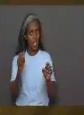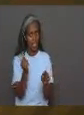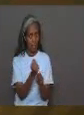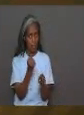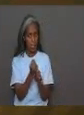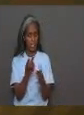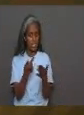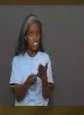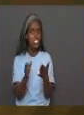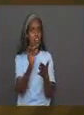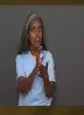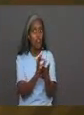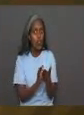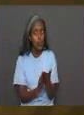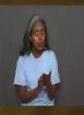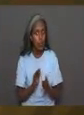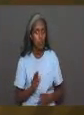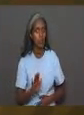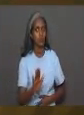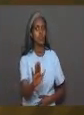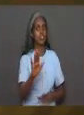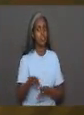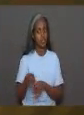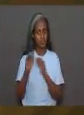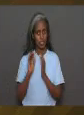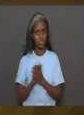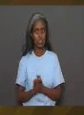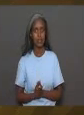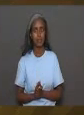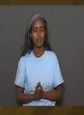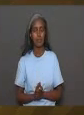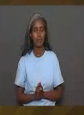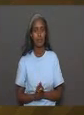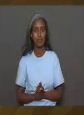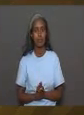Try applying this formula for yourself, students.